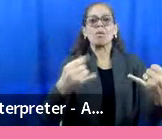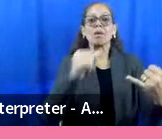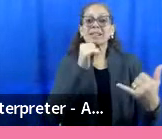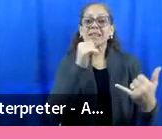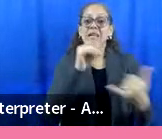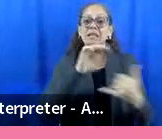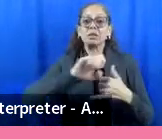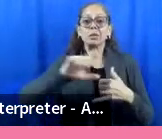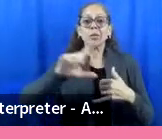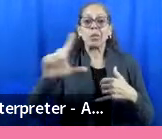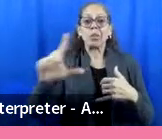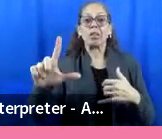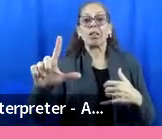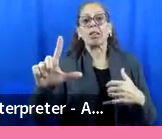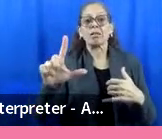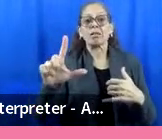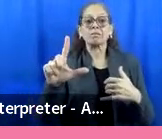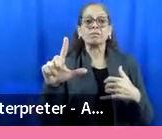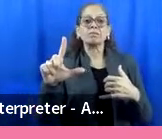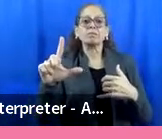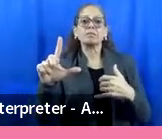for